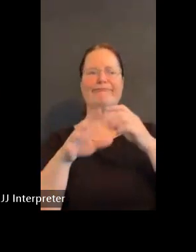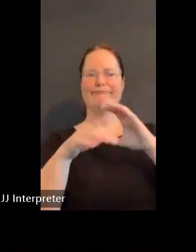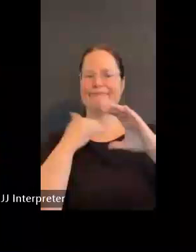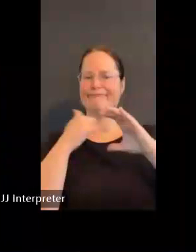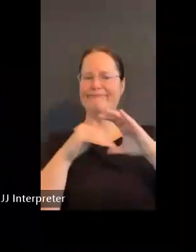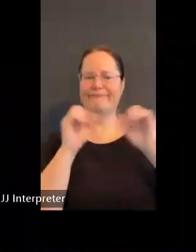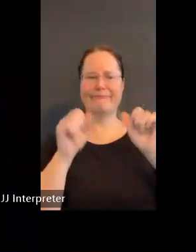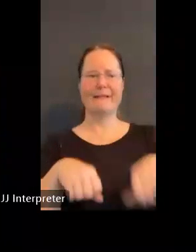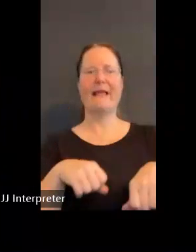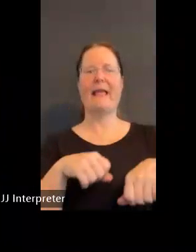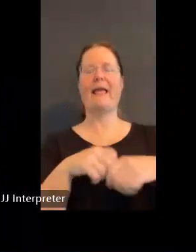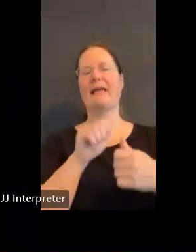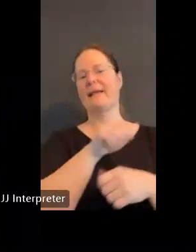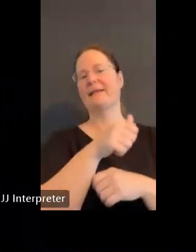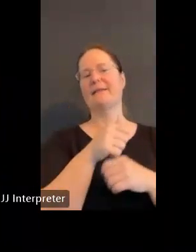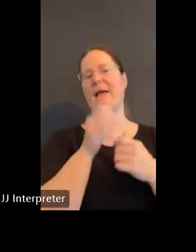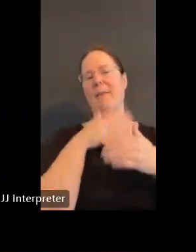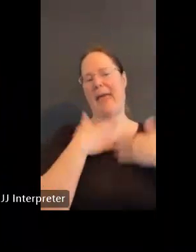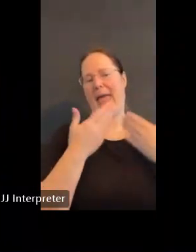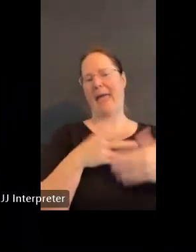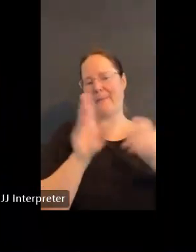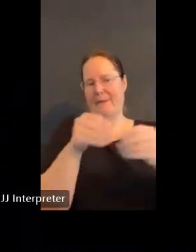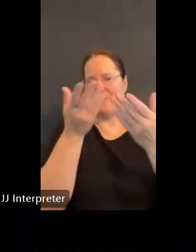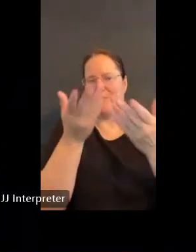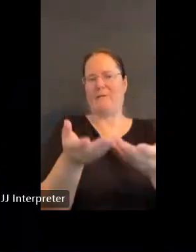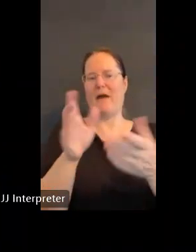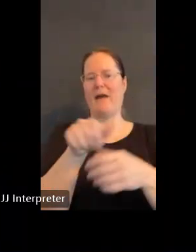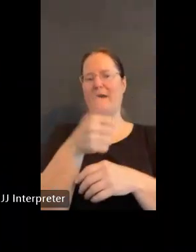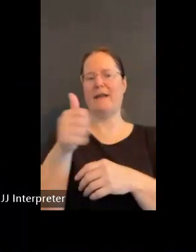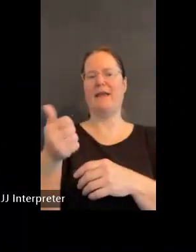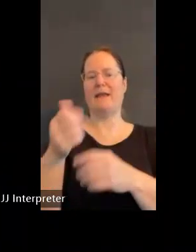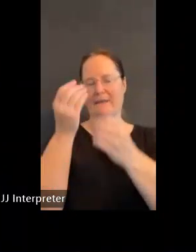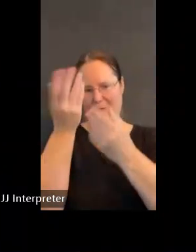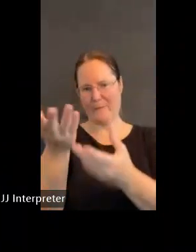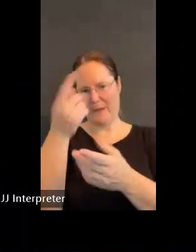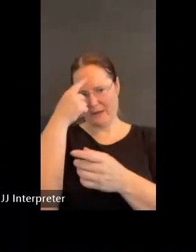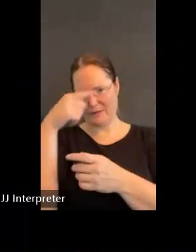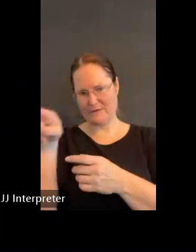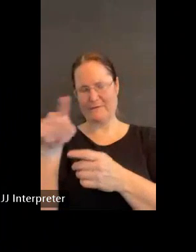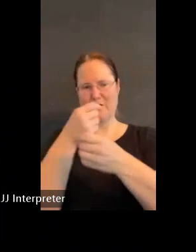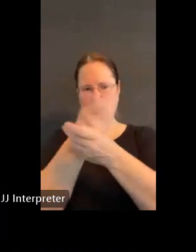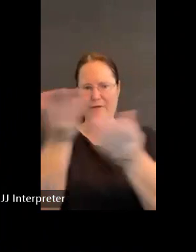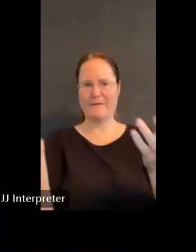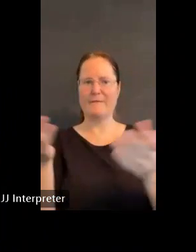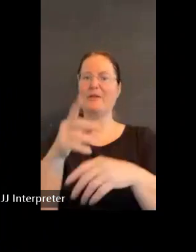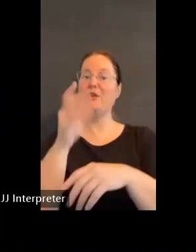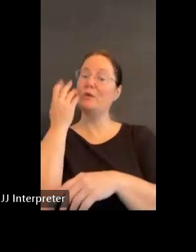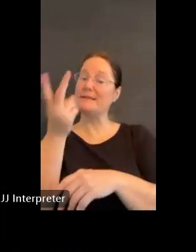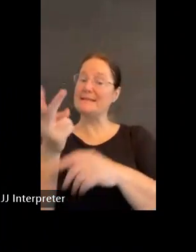to provide any information for you. You see a QR code on the screen